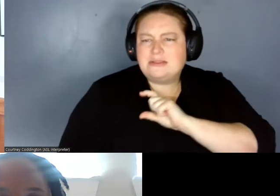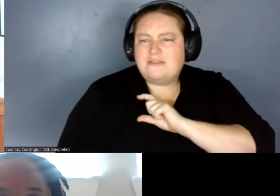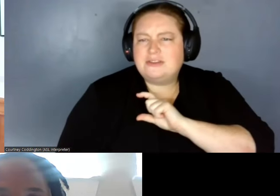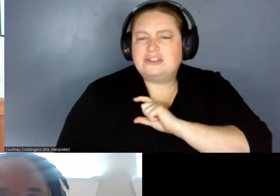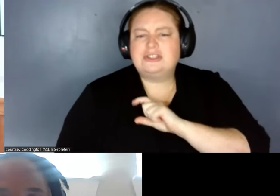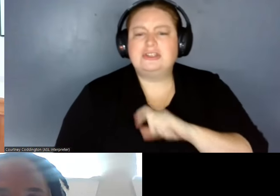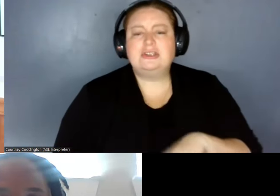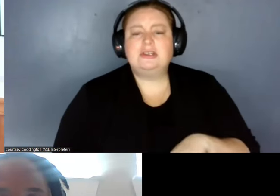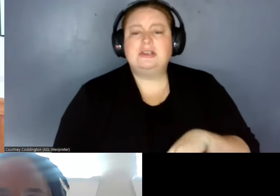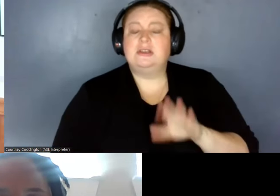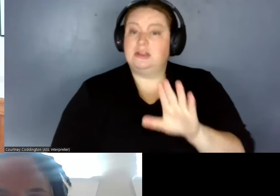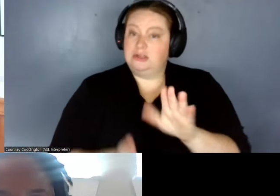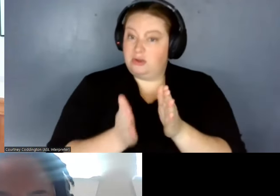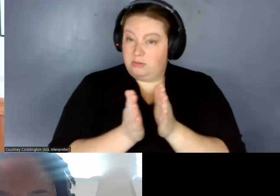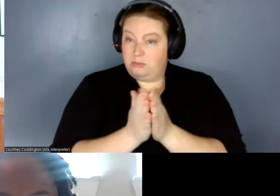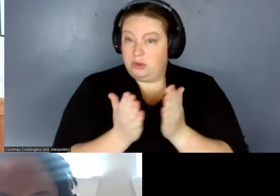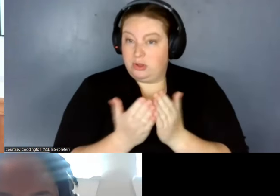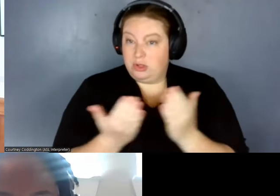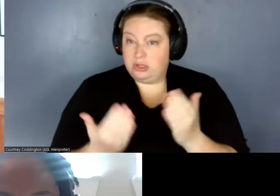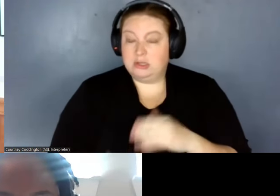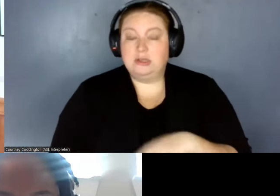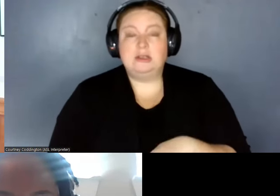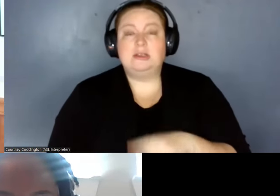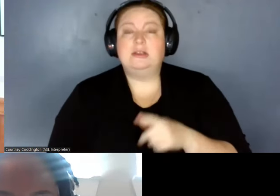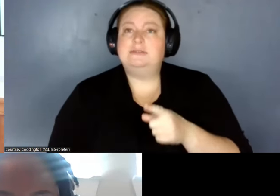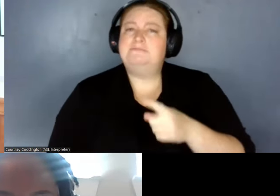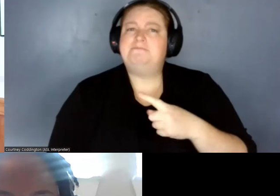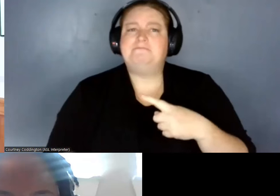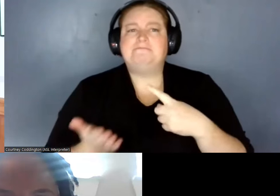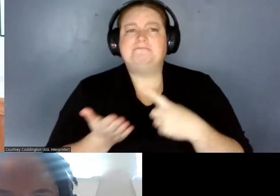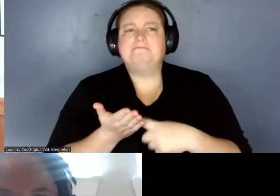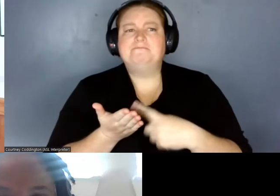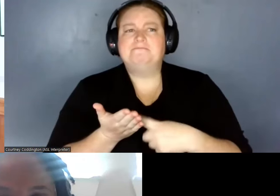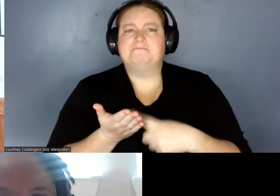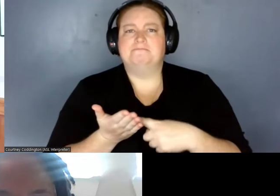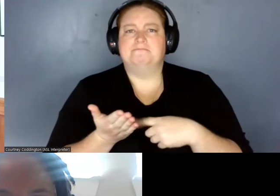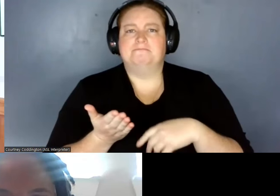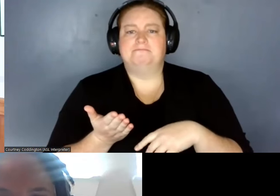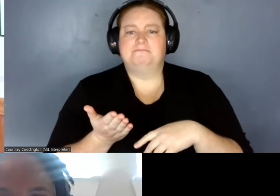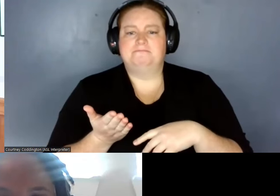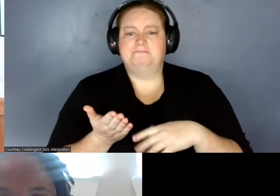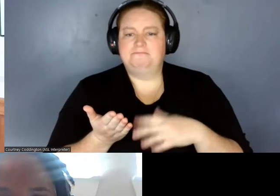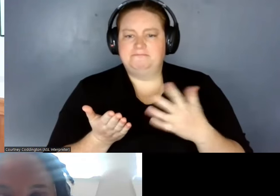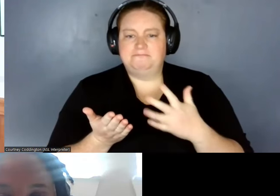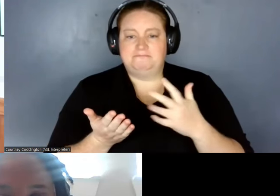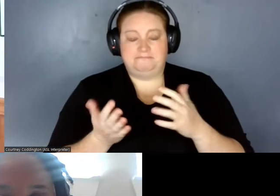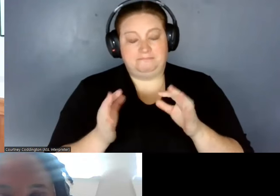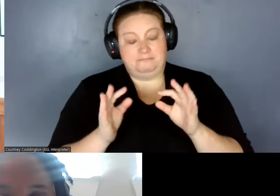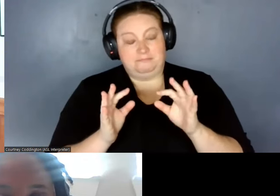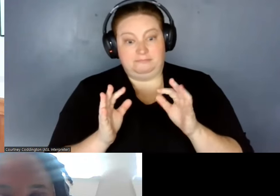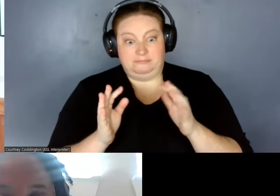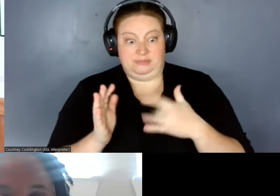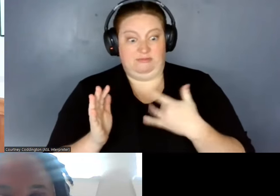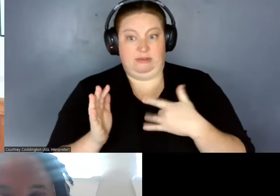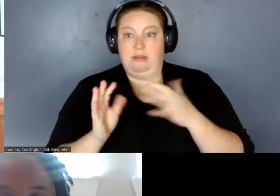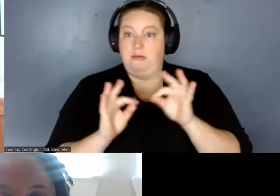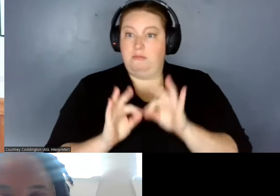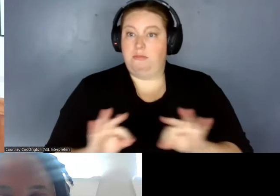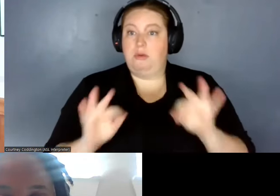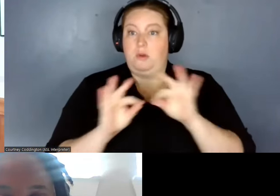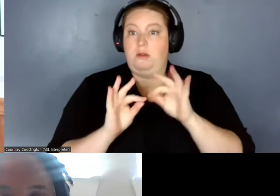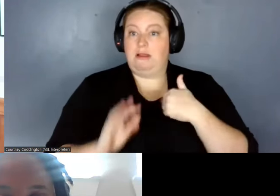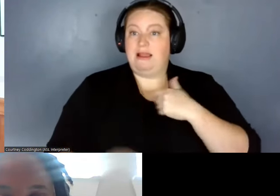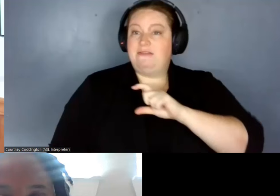your book, you talk about how important it was to have a